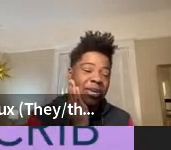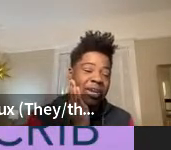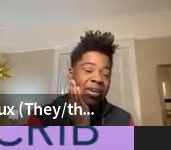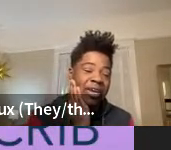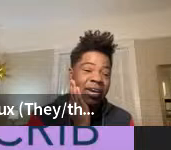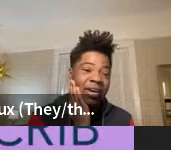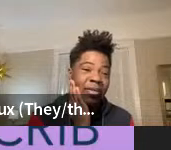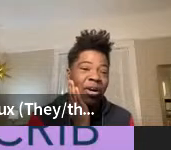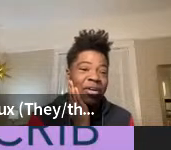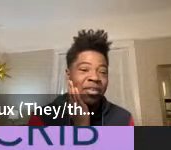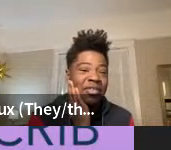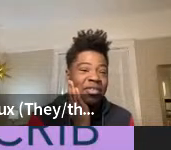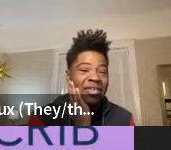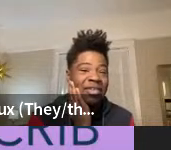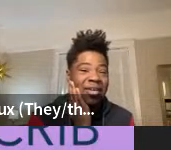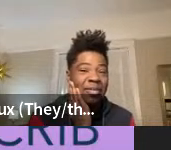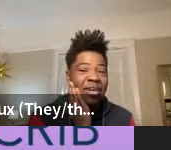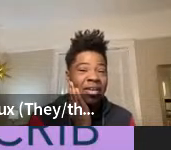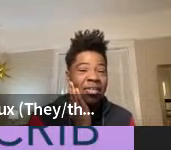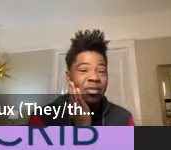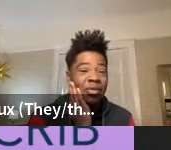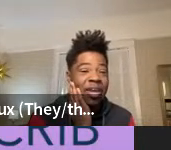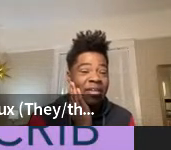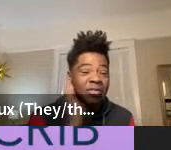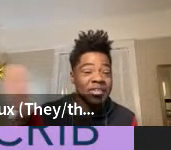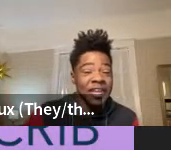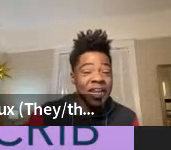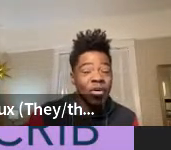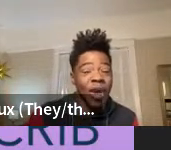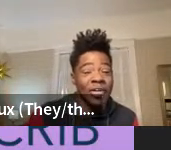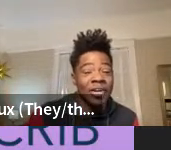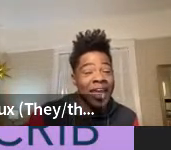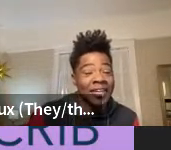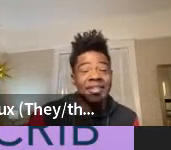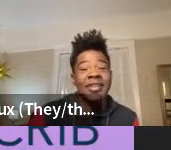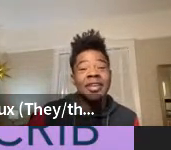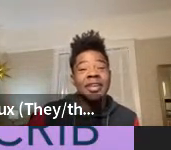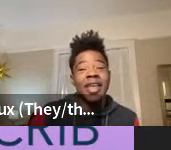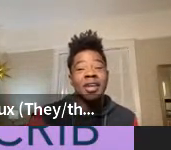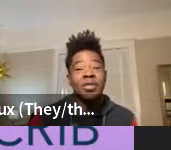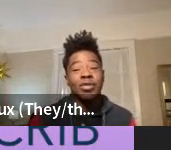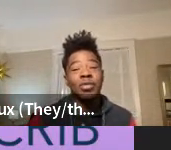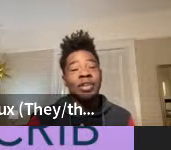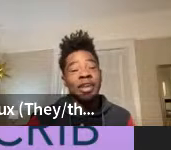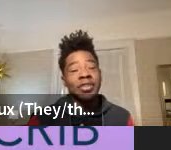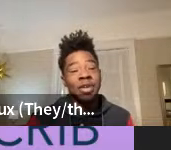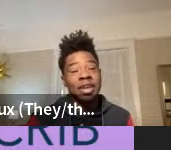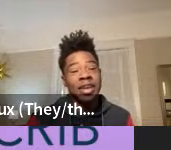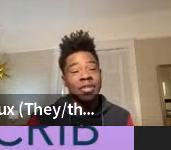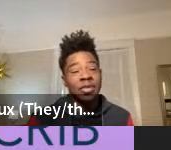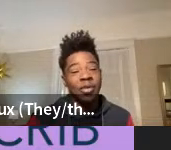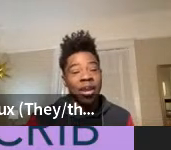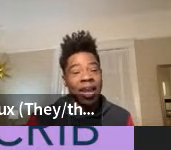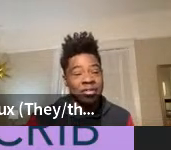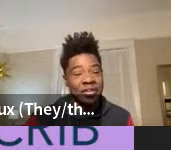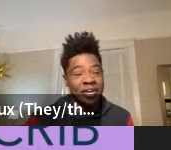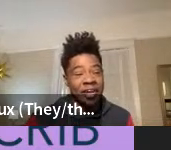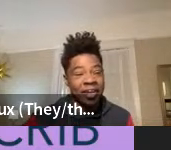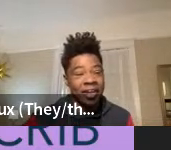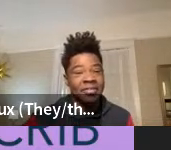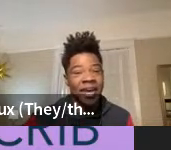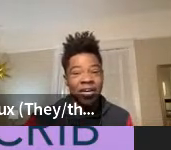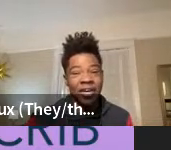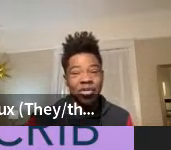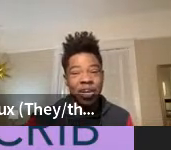for us to be a part of this event today because we have recently acquired land in North Portland. We have acquired,